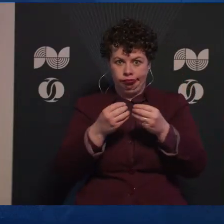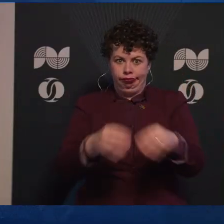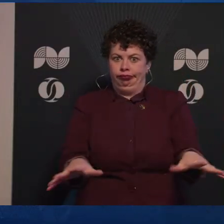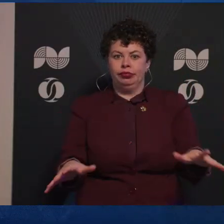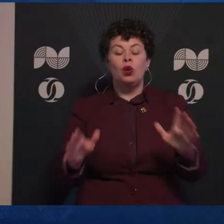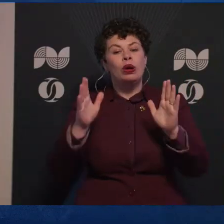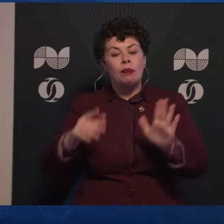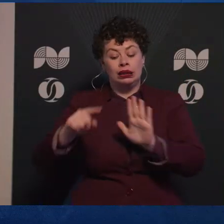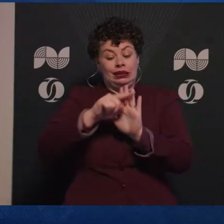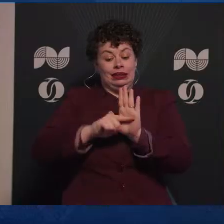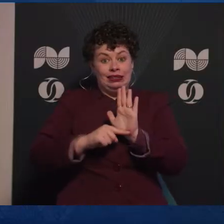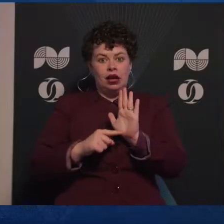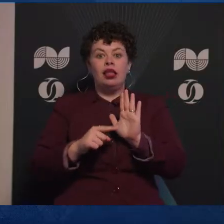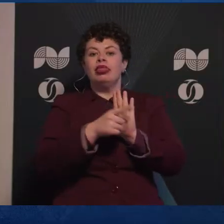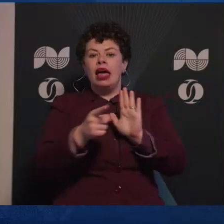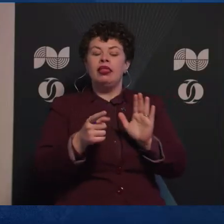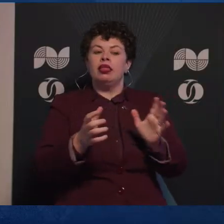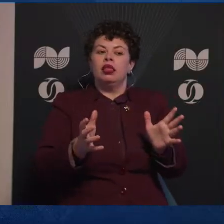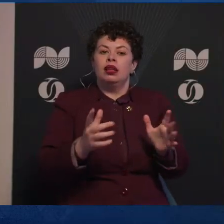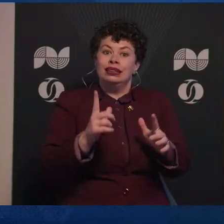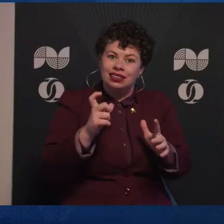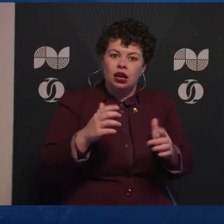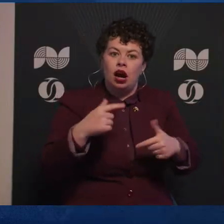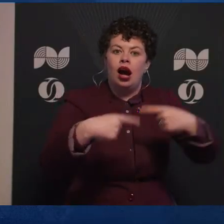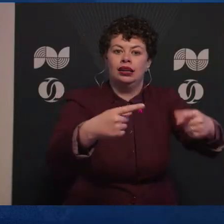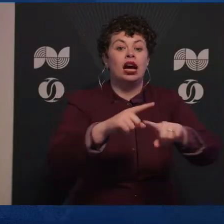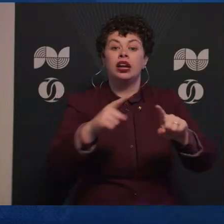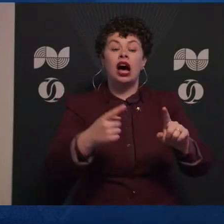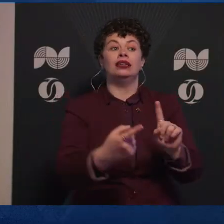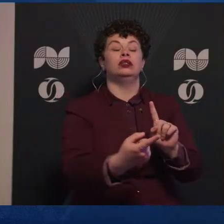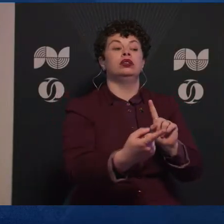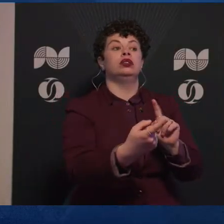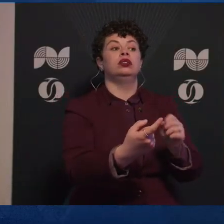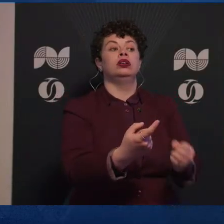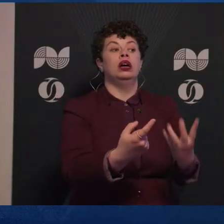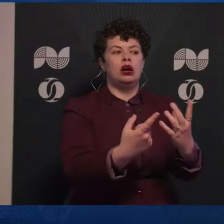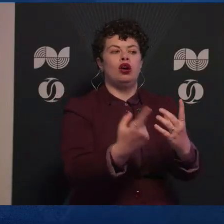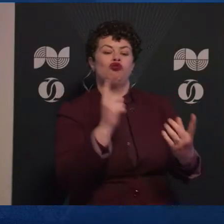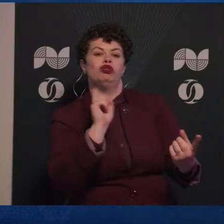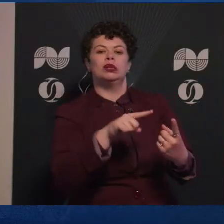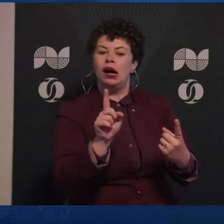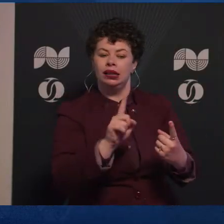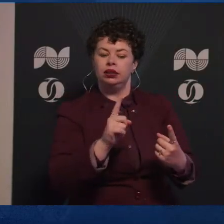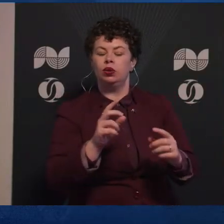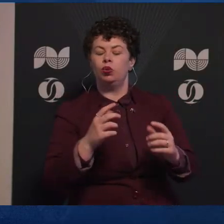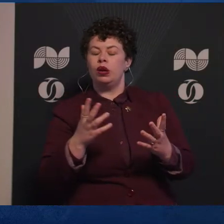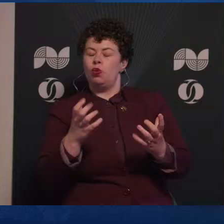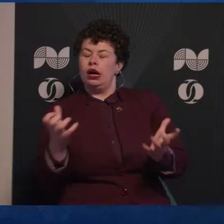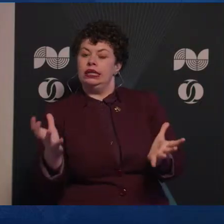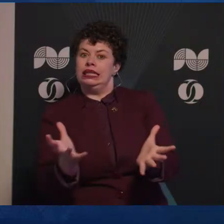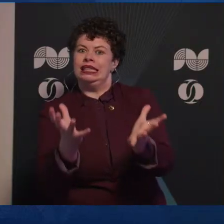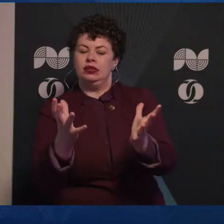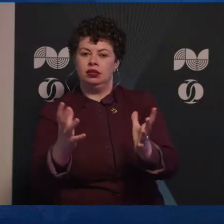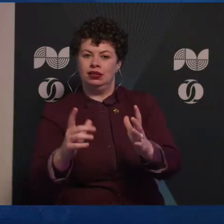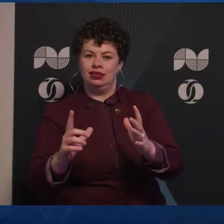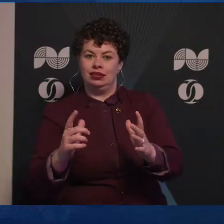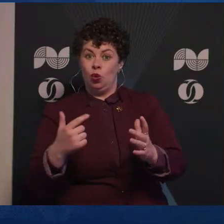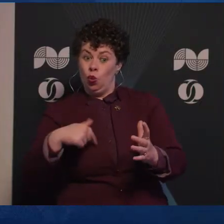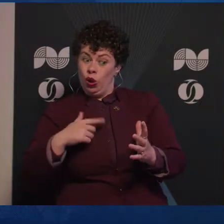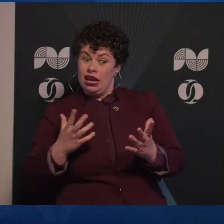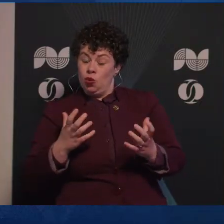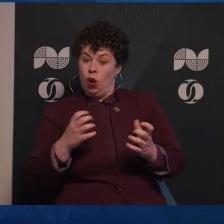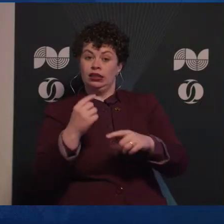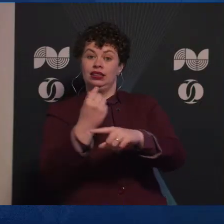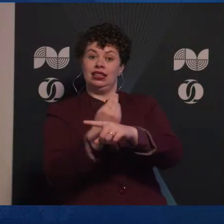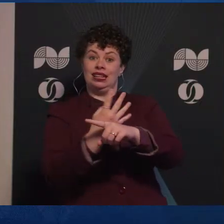in general took a very different approach. There was nothing, I agree wholeheartedly with him, there was nothing demand-driven about the approach to stimulate the green